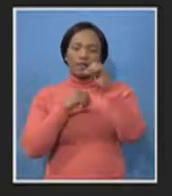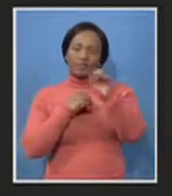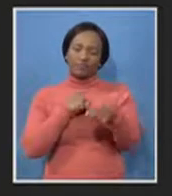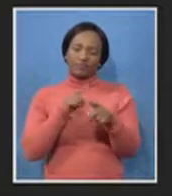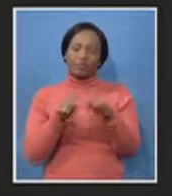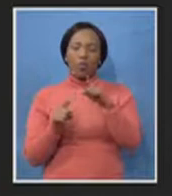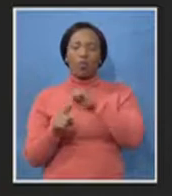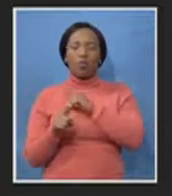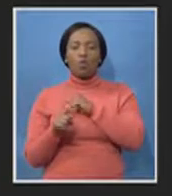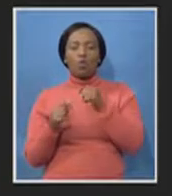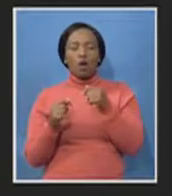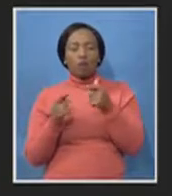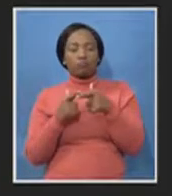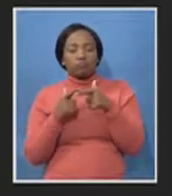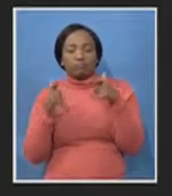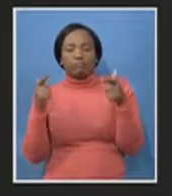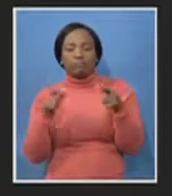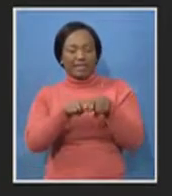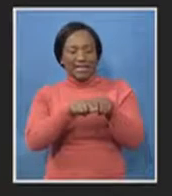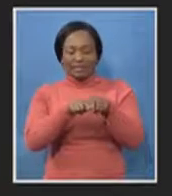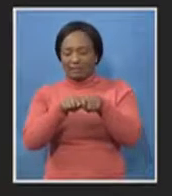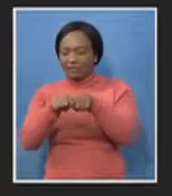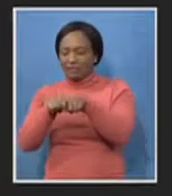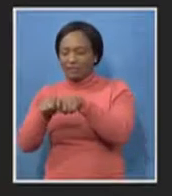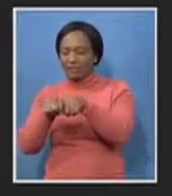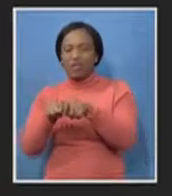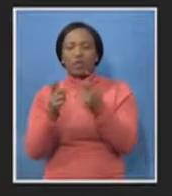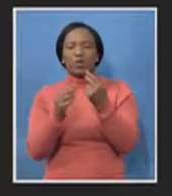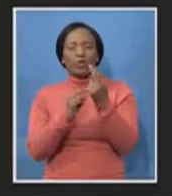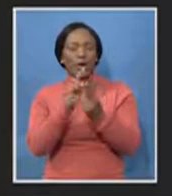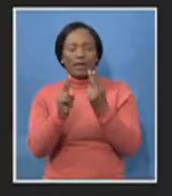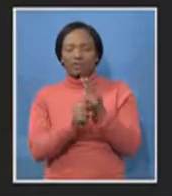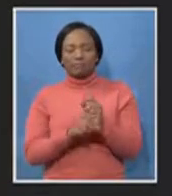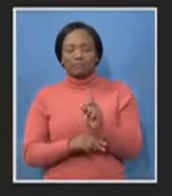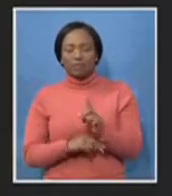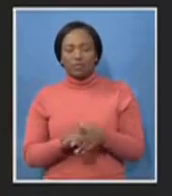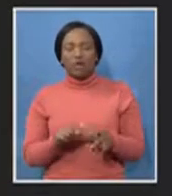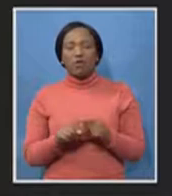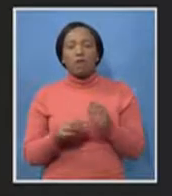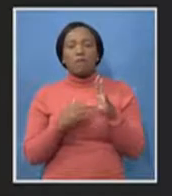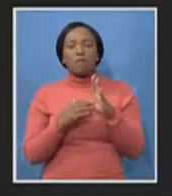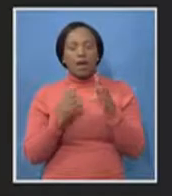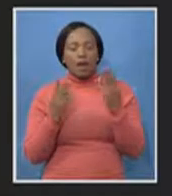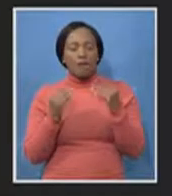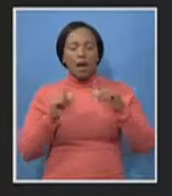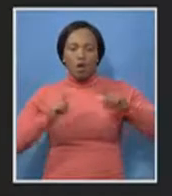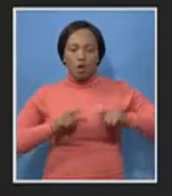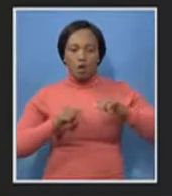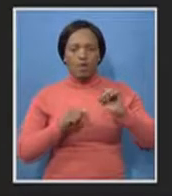tests and then redo it again. So that if your numbers are low, then pool testing, as Ghana started doing, makes sense